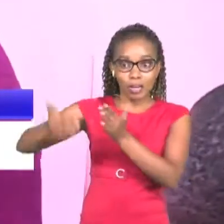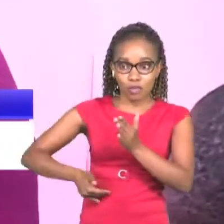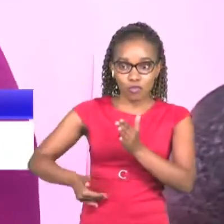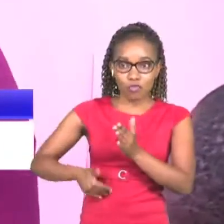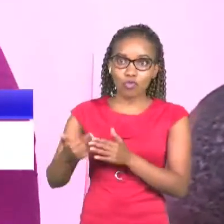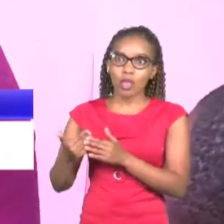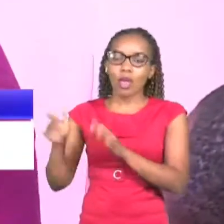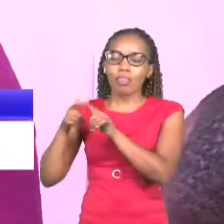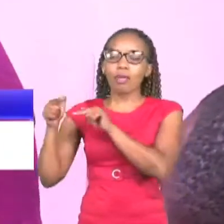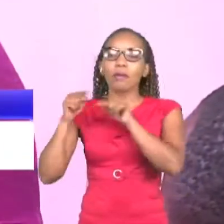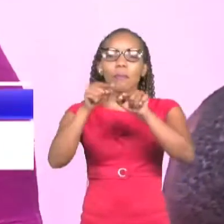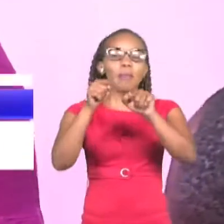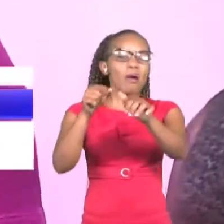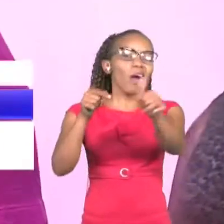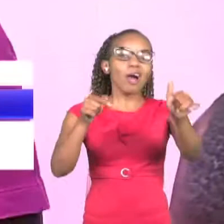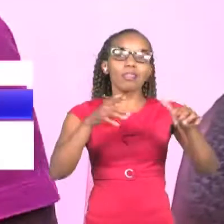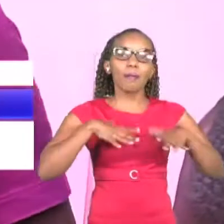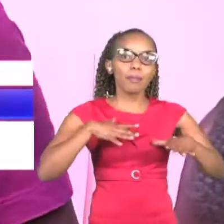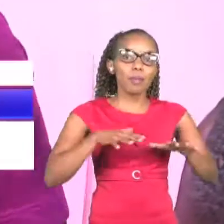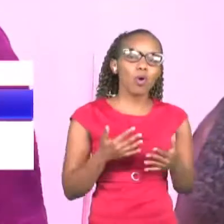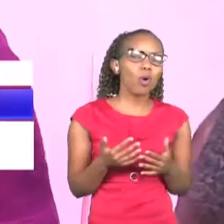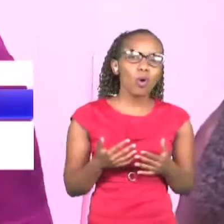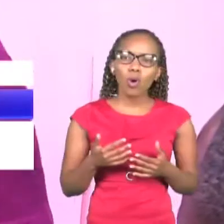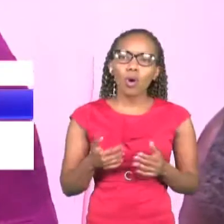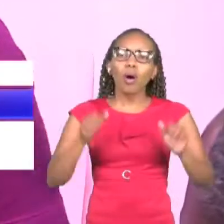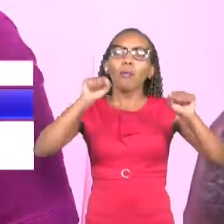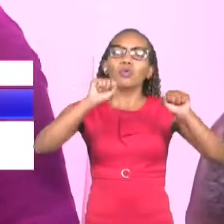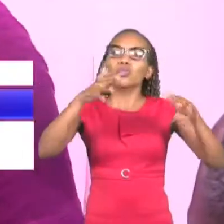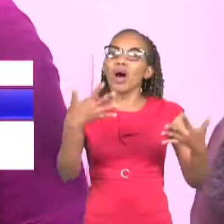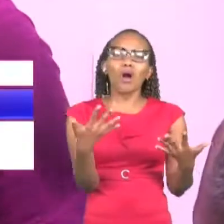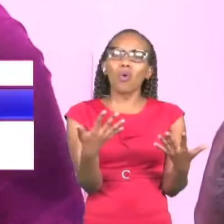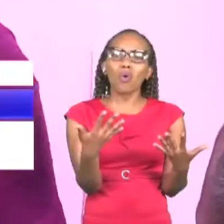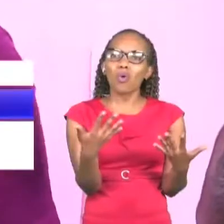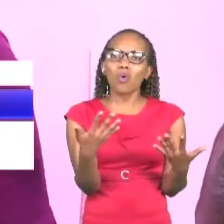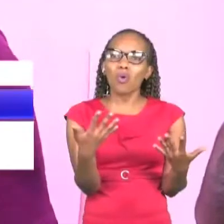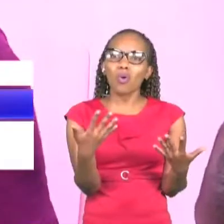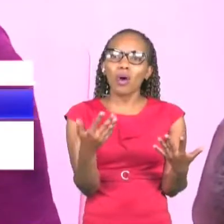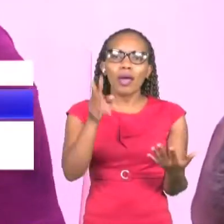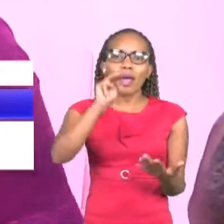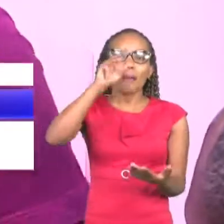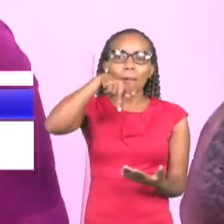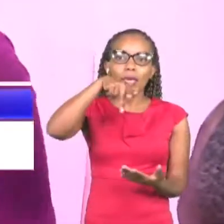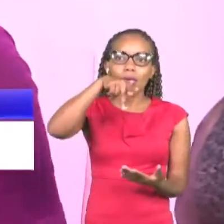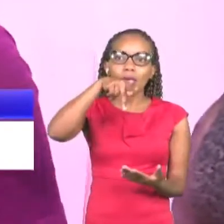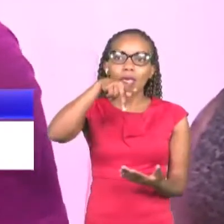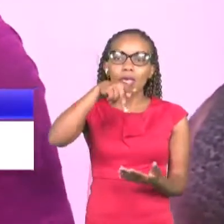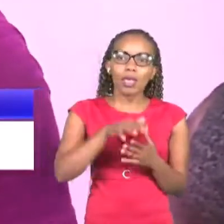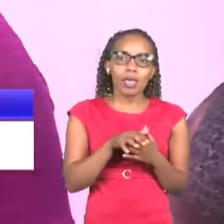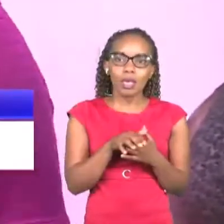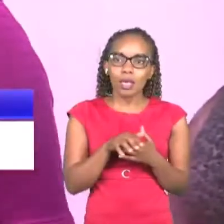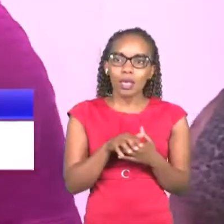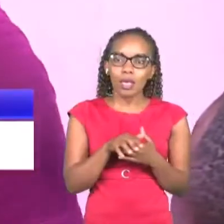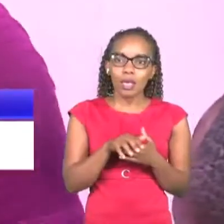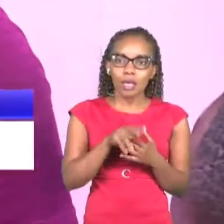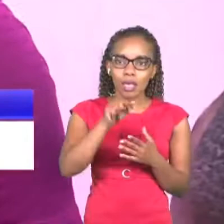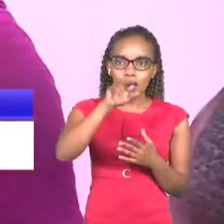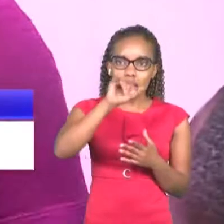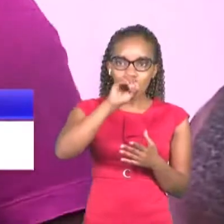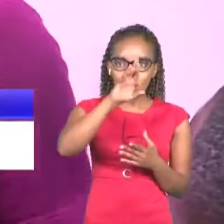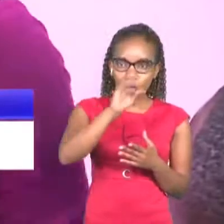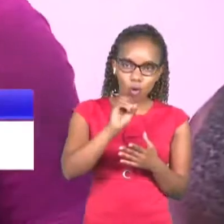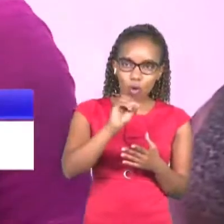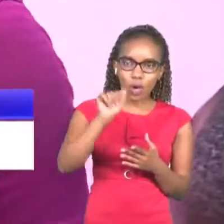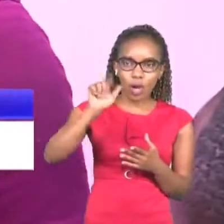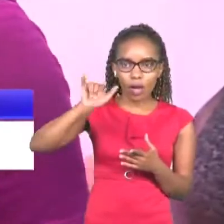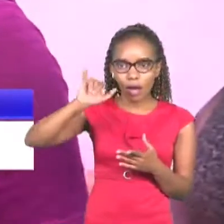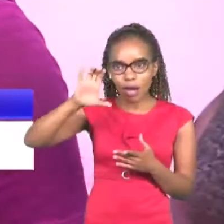elsewhere. How possible would it be that Ndindi Nyoro, Alice Wahome, invite the deputy president to a